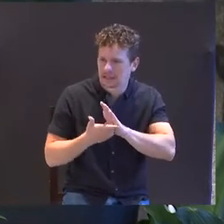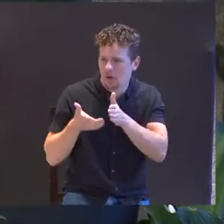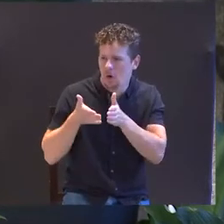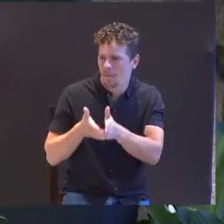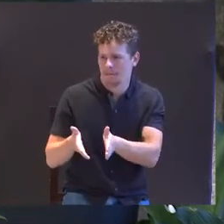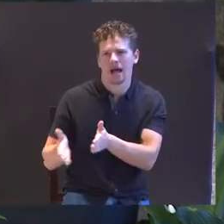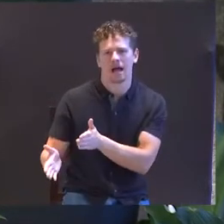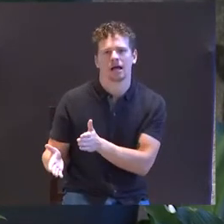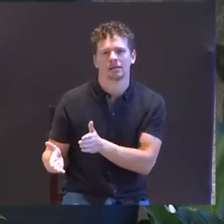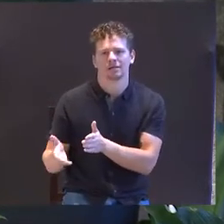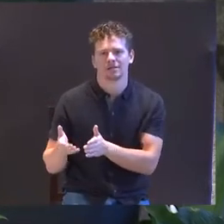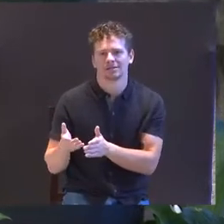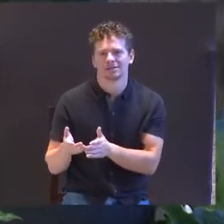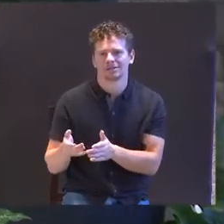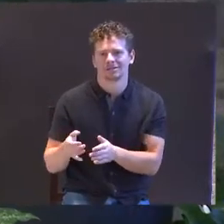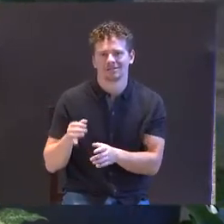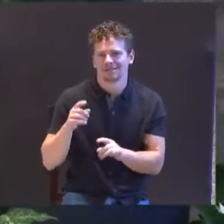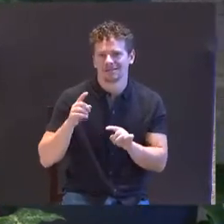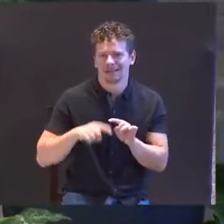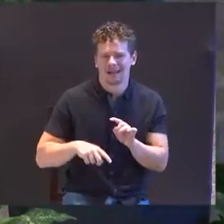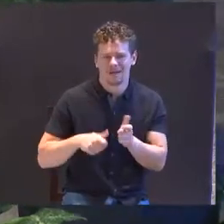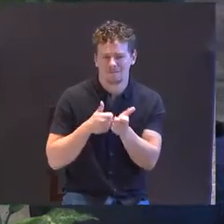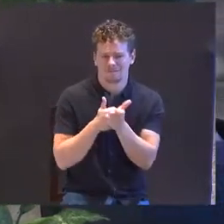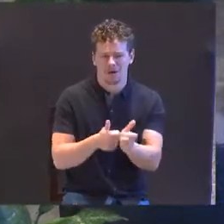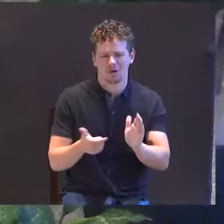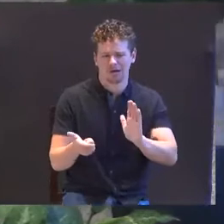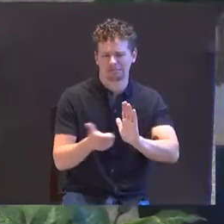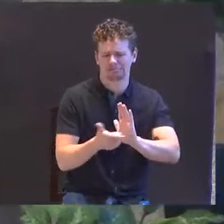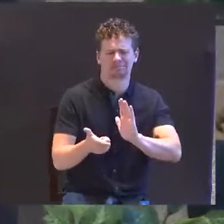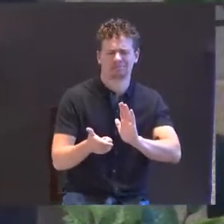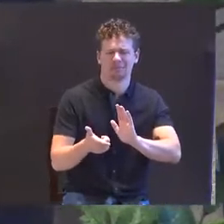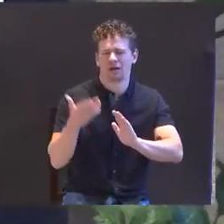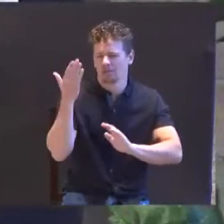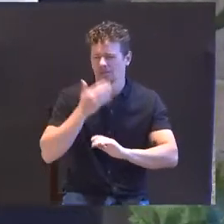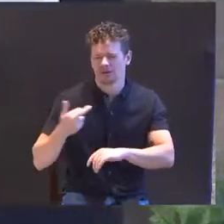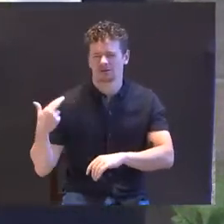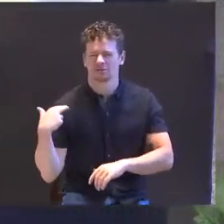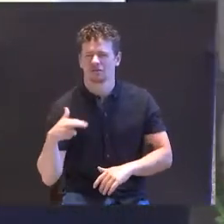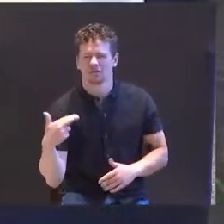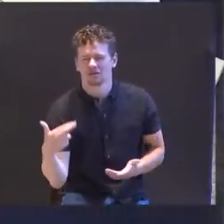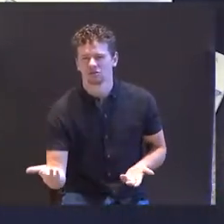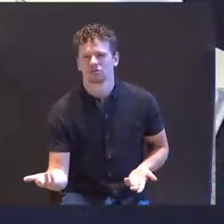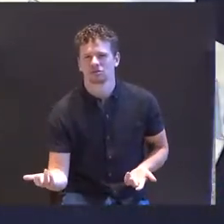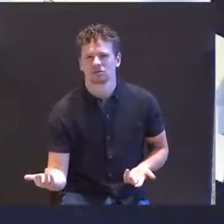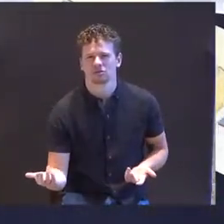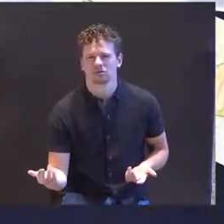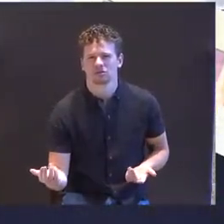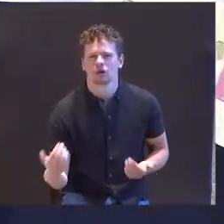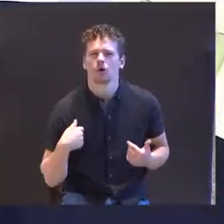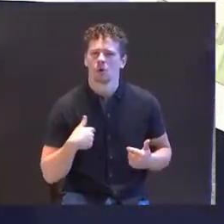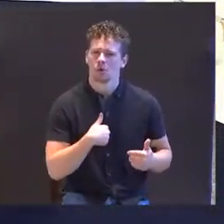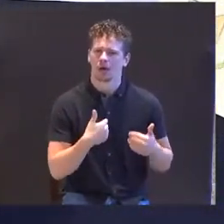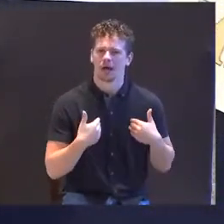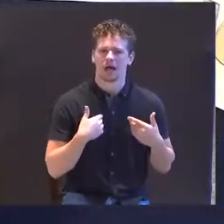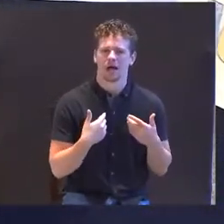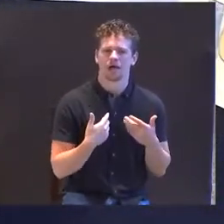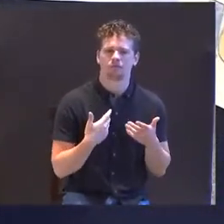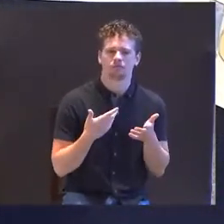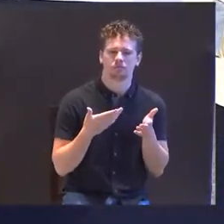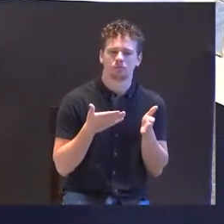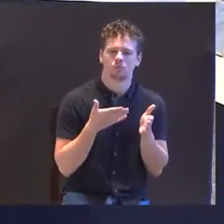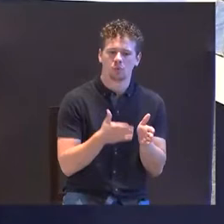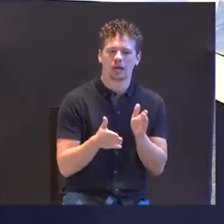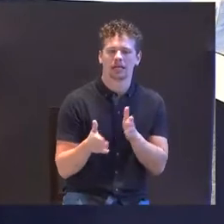So he says, so two things must take place. If I want to change the world, there's ways that I can do it through non-resistance